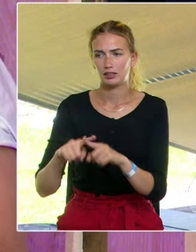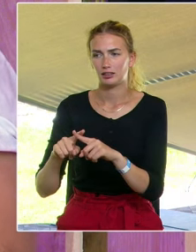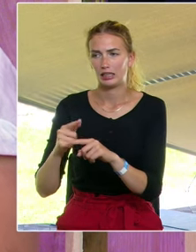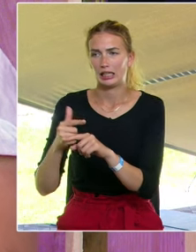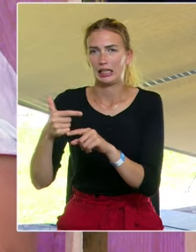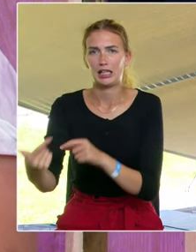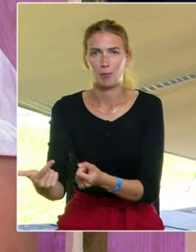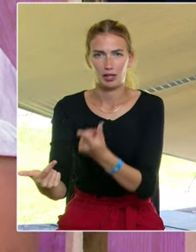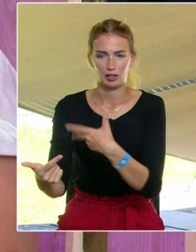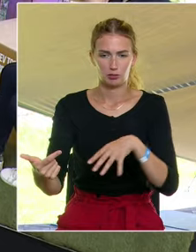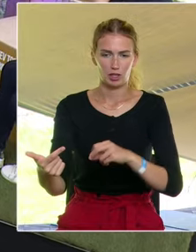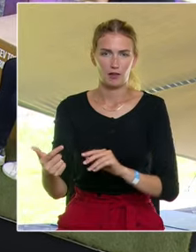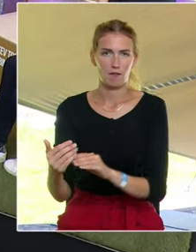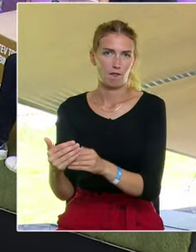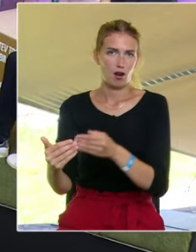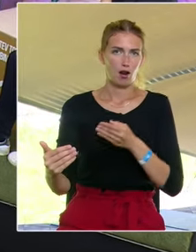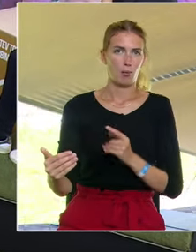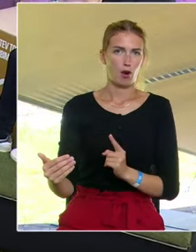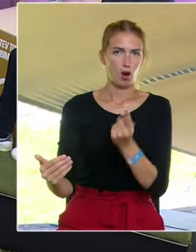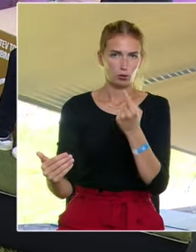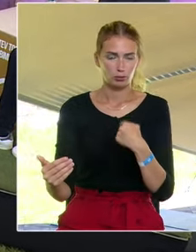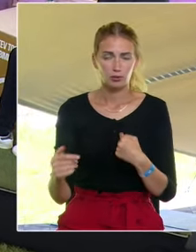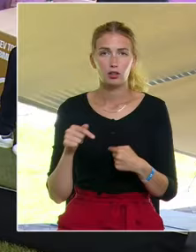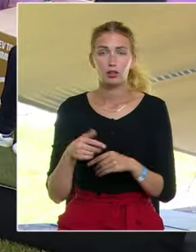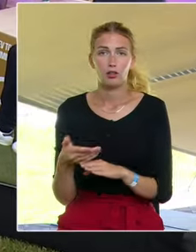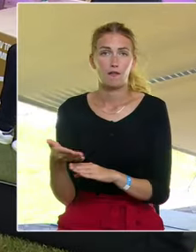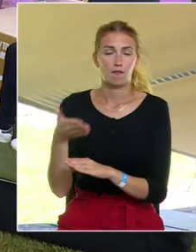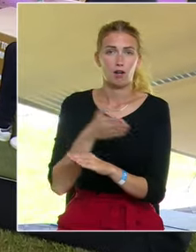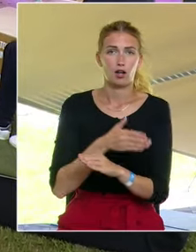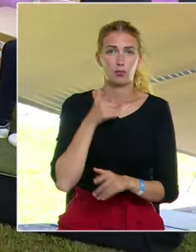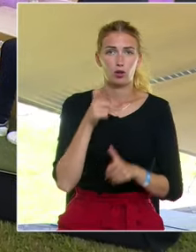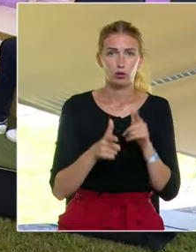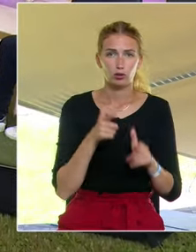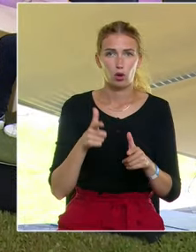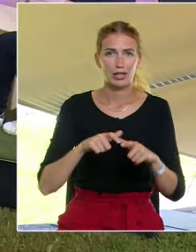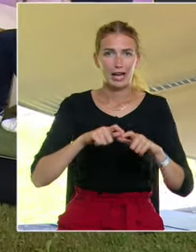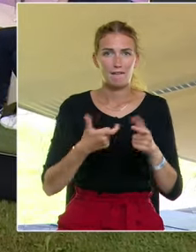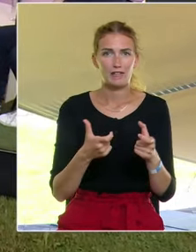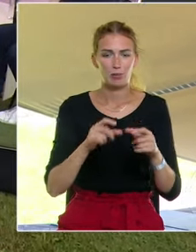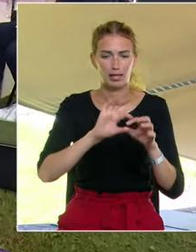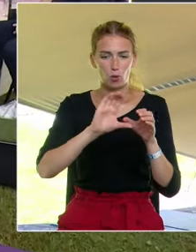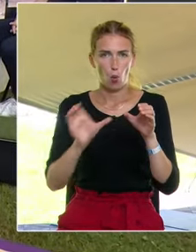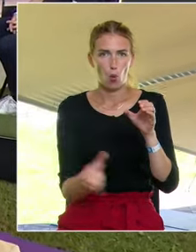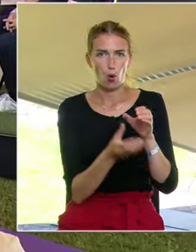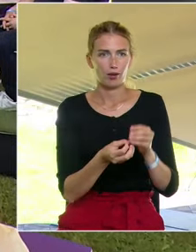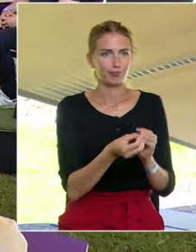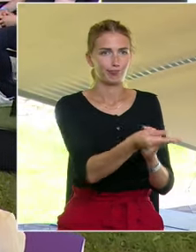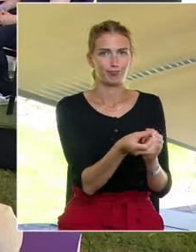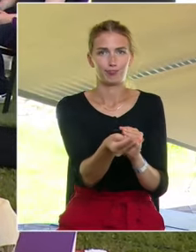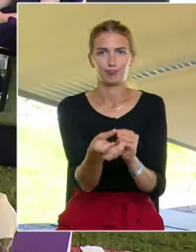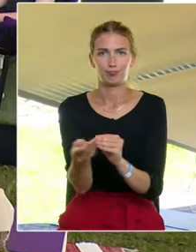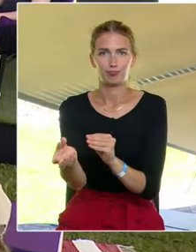theatre has been around for a long, long, long time. Because back then you had to physically transport the film rolls, which meant that a lot of the